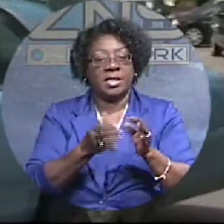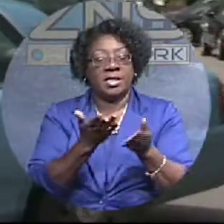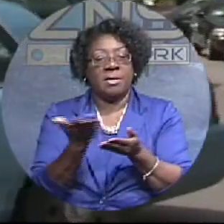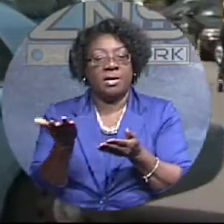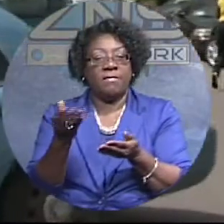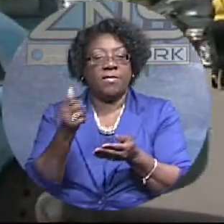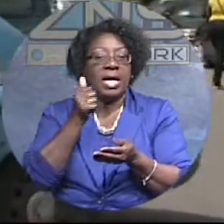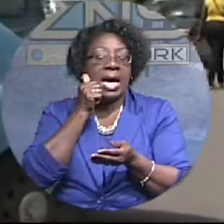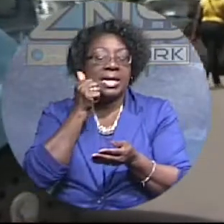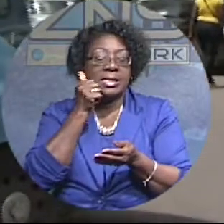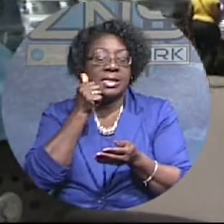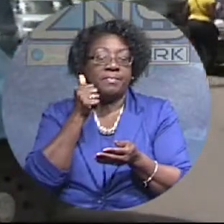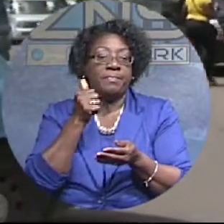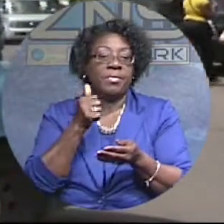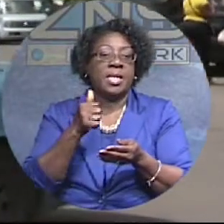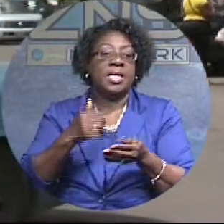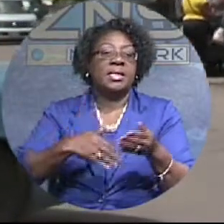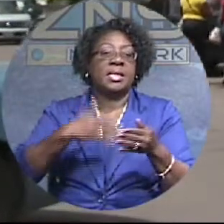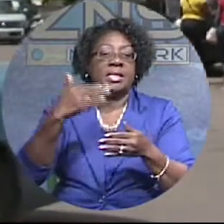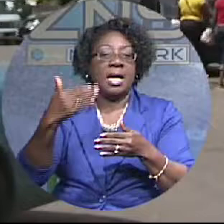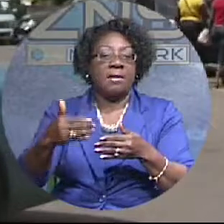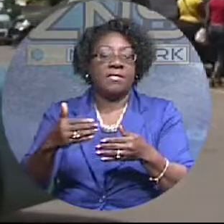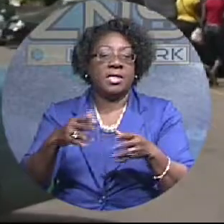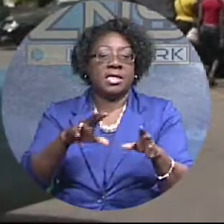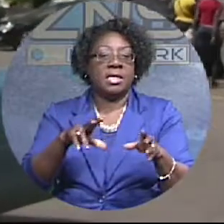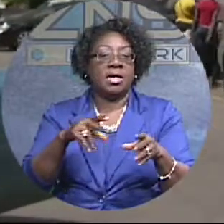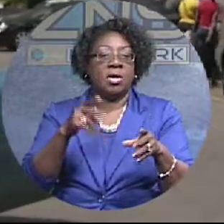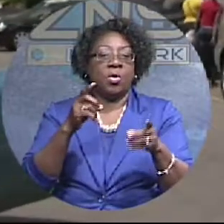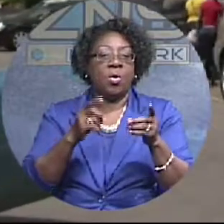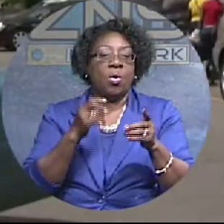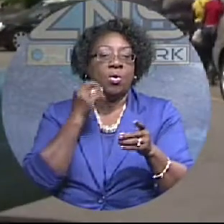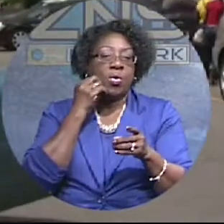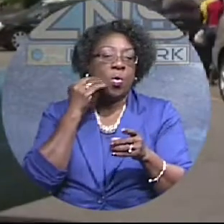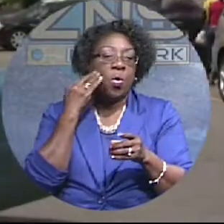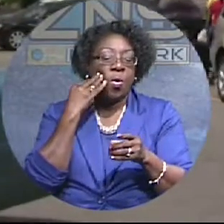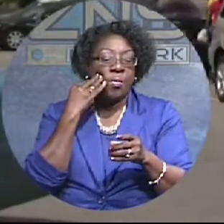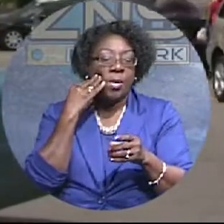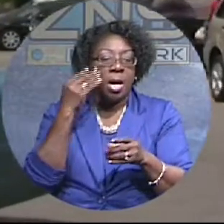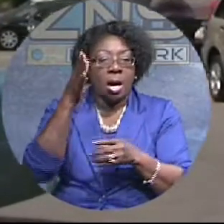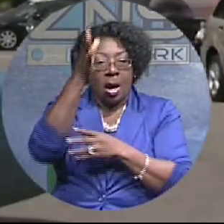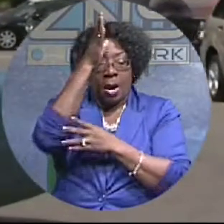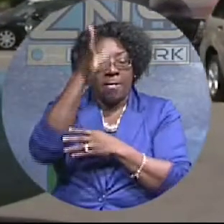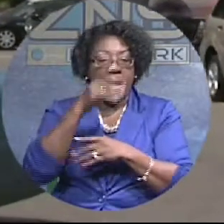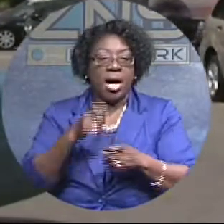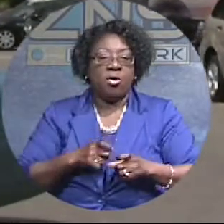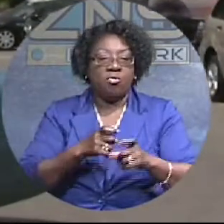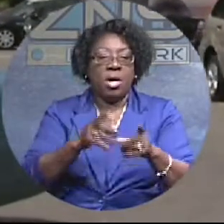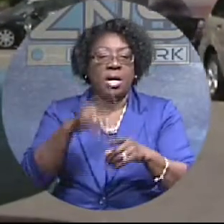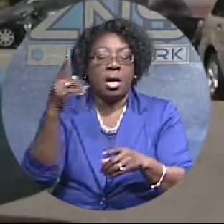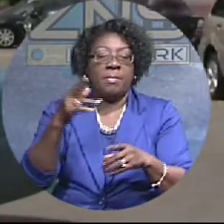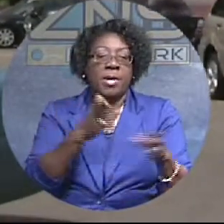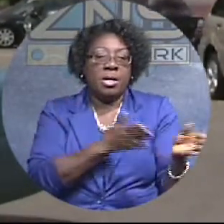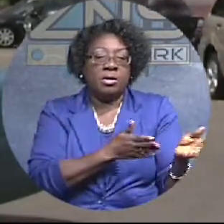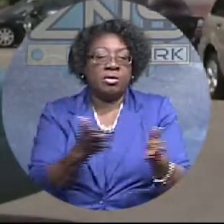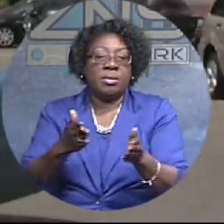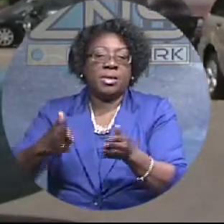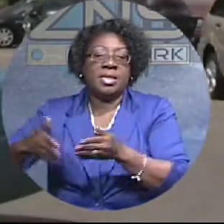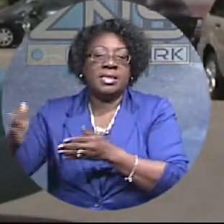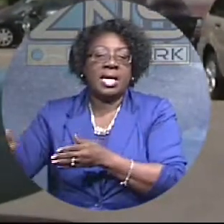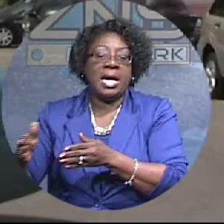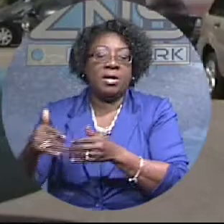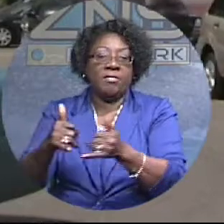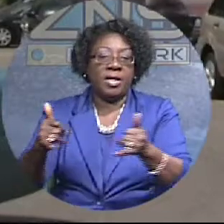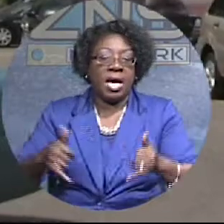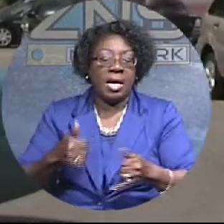testified that seconds after she and her uncle pulled up to his Yamacore Shores house, a man ran up, took them to the side of the yard, and made